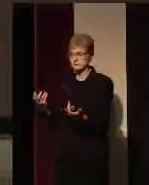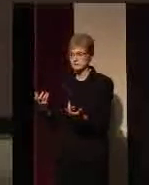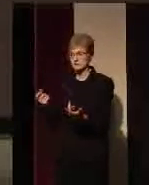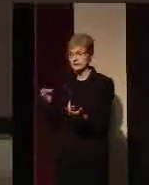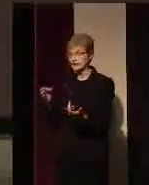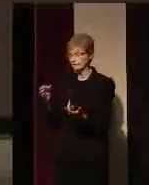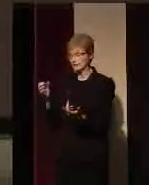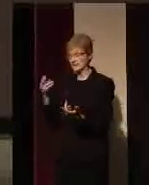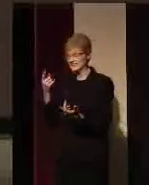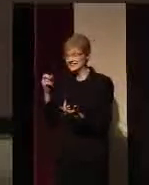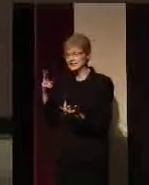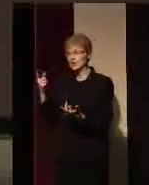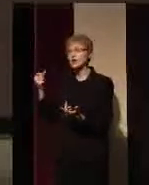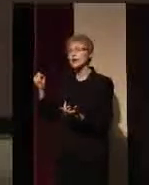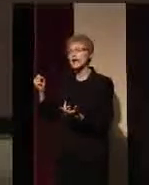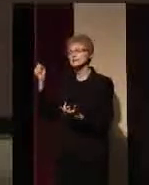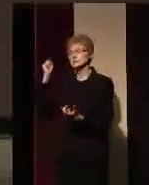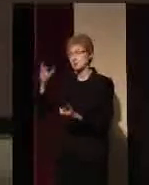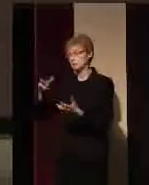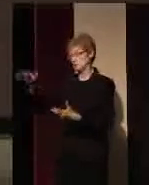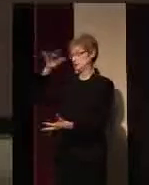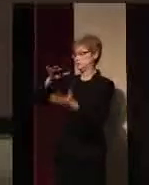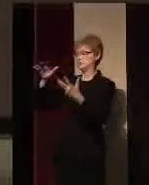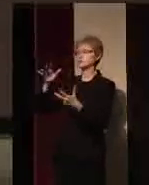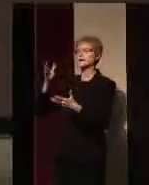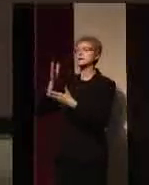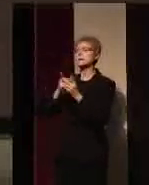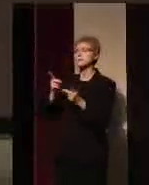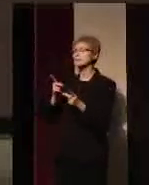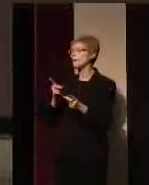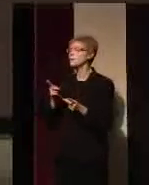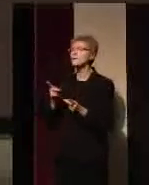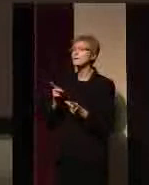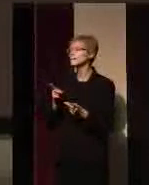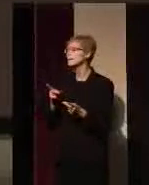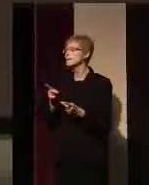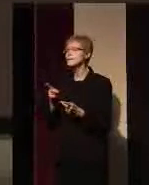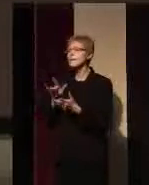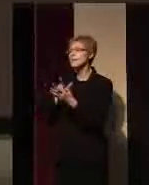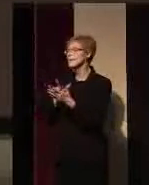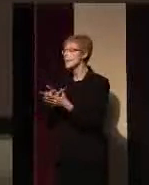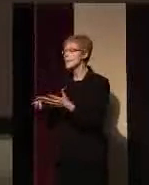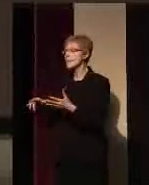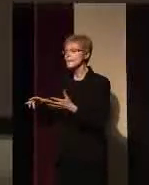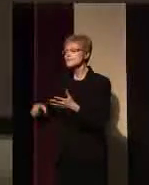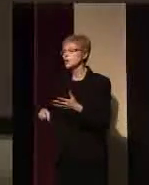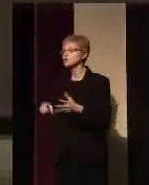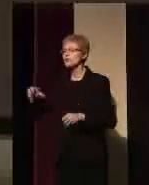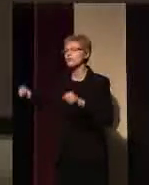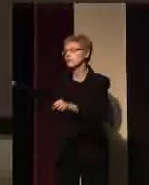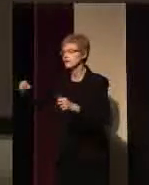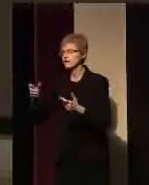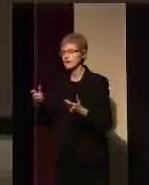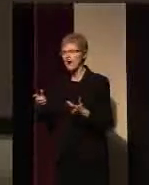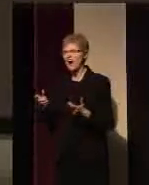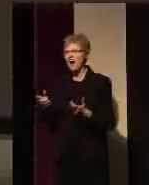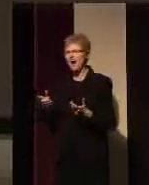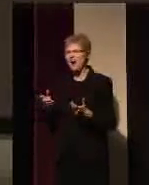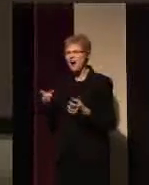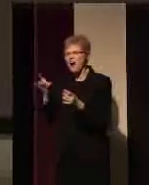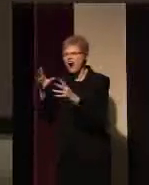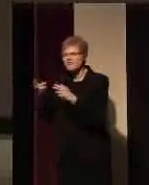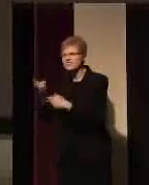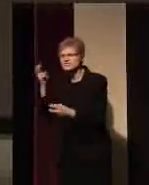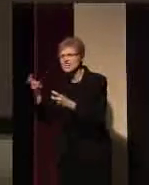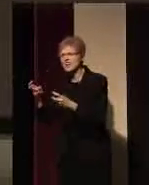this room, you probably get some little opportunity thief that might pick up a purse in the middle of it. And then you say, oh, it was a bunch of stealing going on